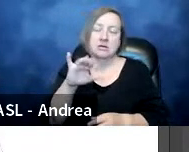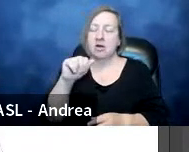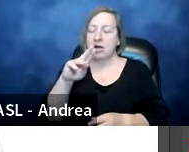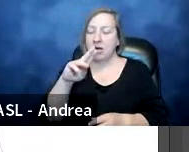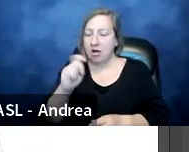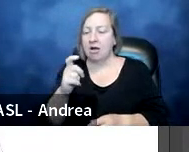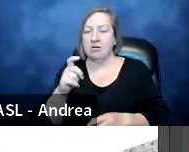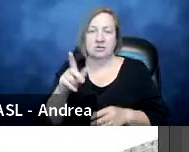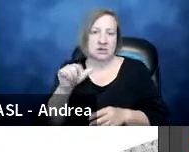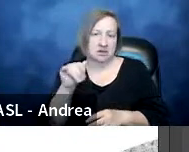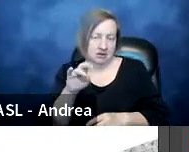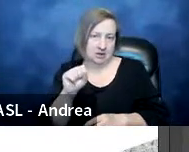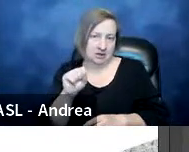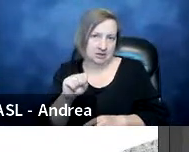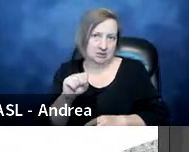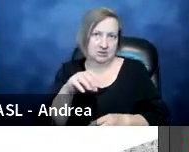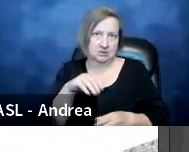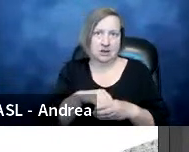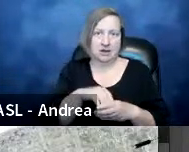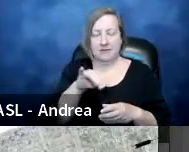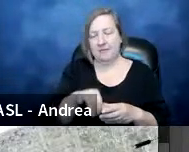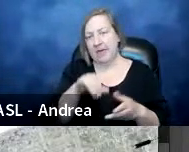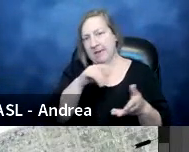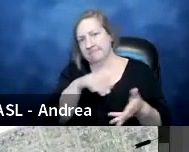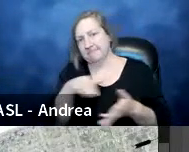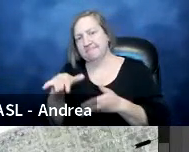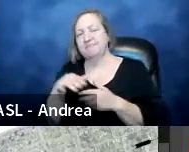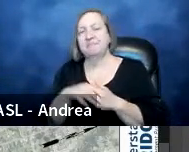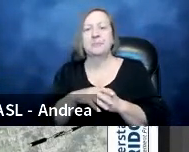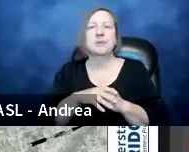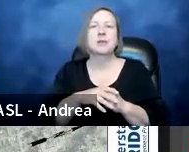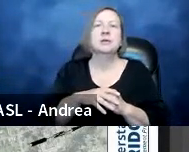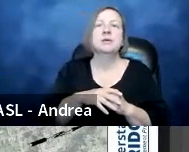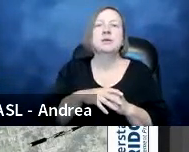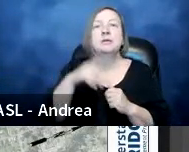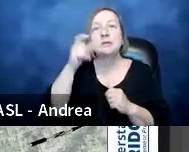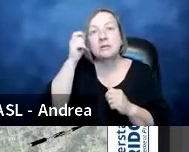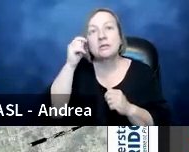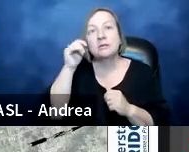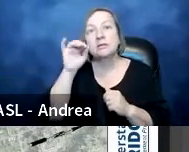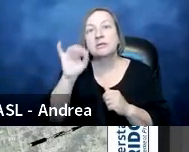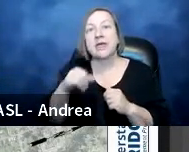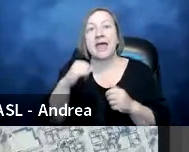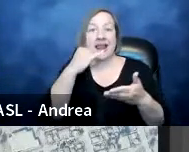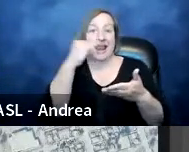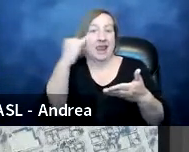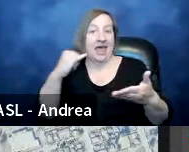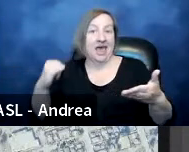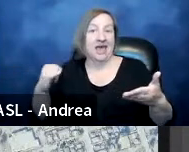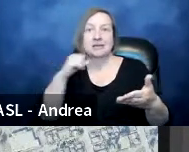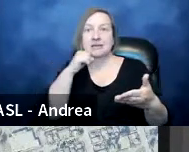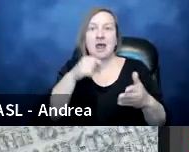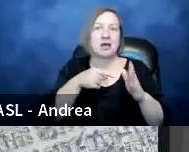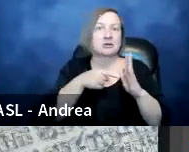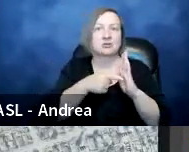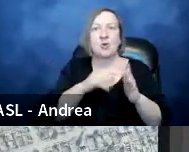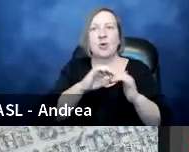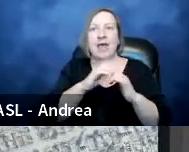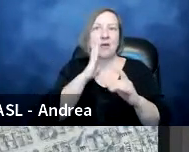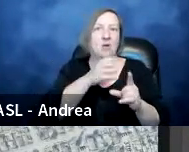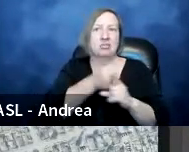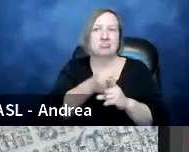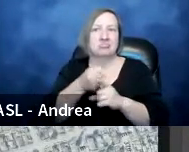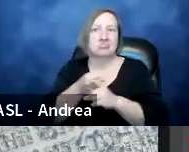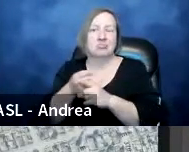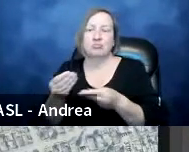I want to reiterate that the line work in this is not reflecting individual property impacts.